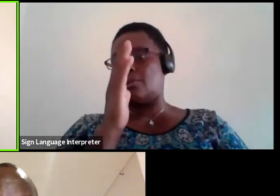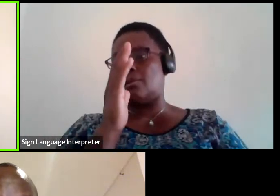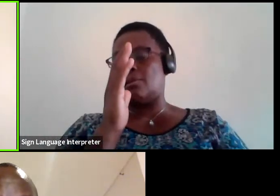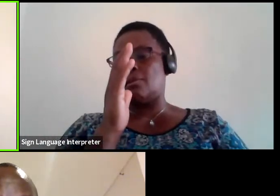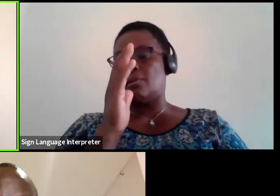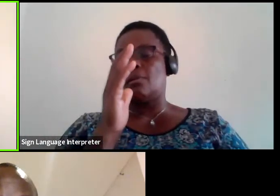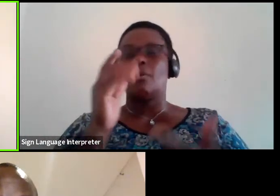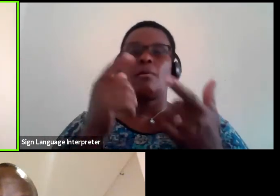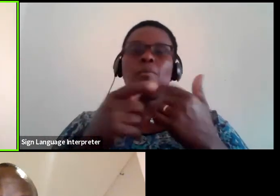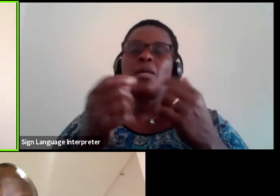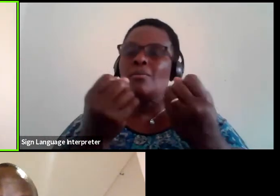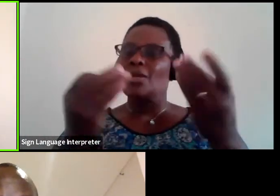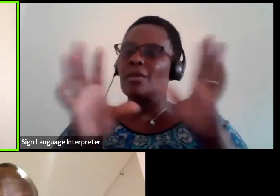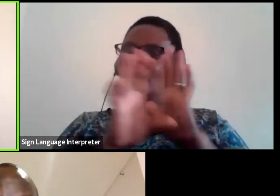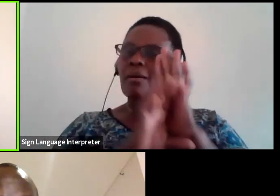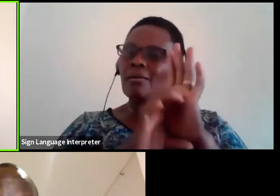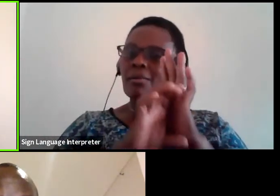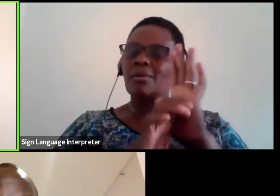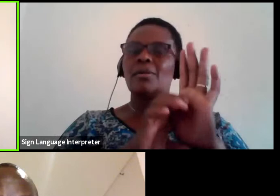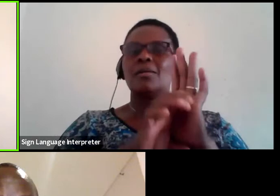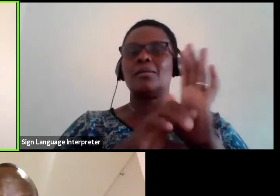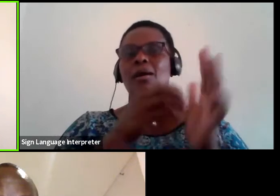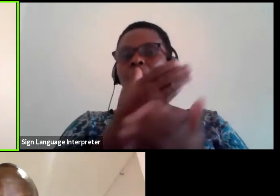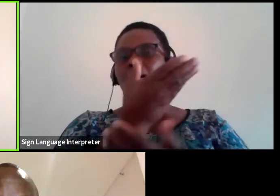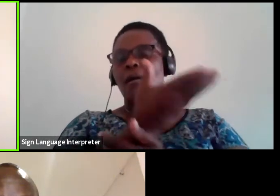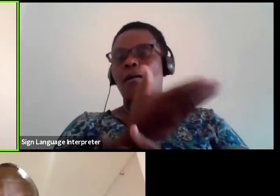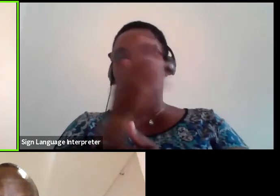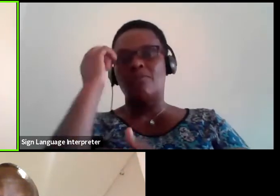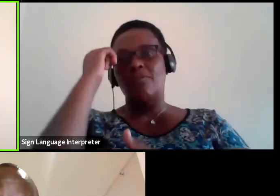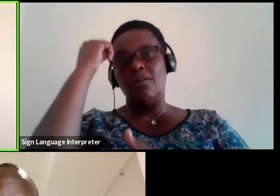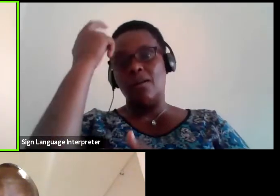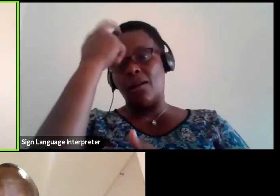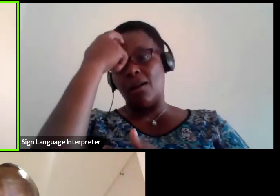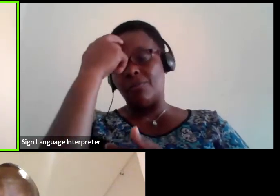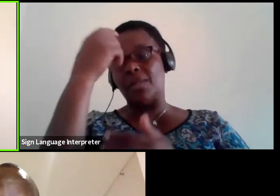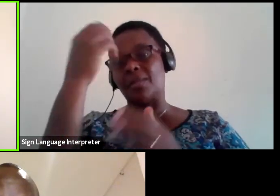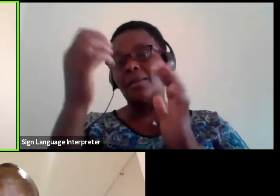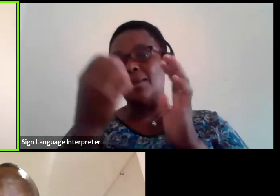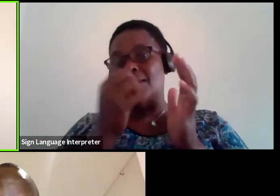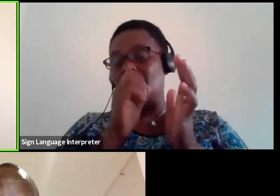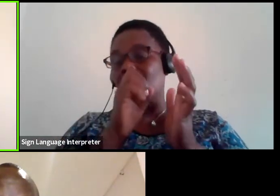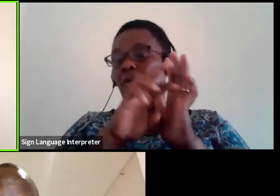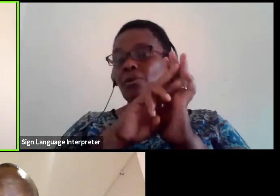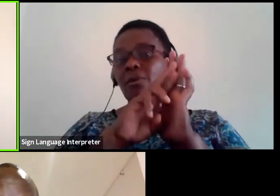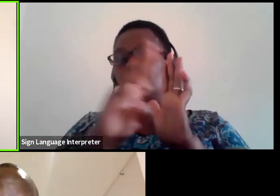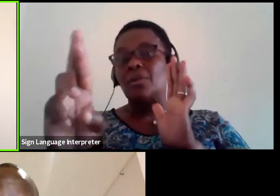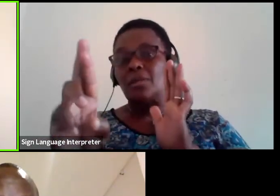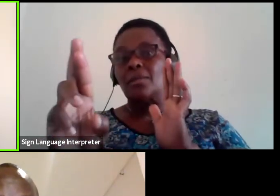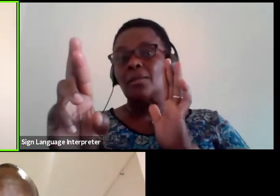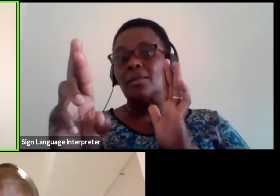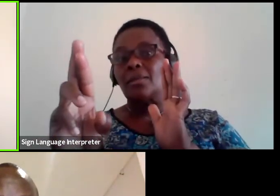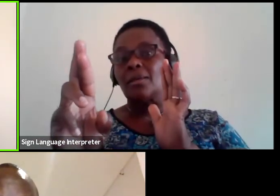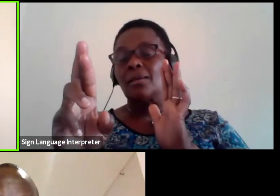countries actually have government agencies that have been set up for that exact purpose.